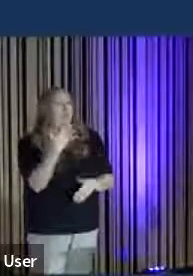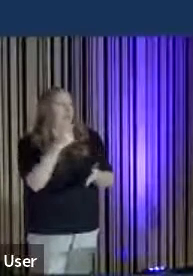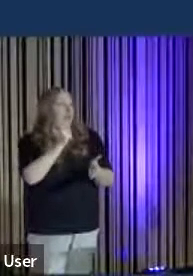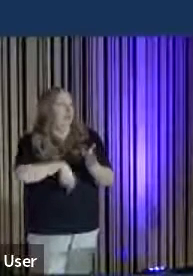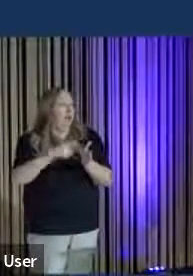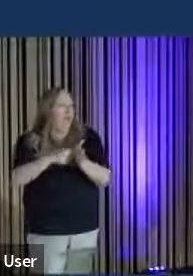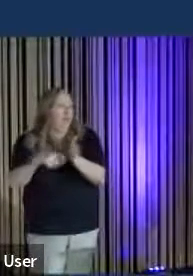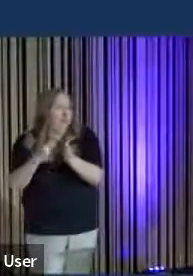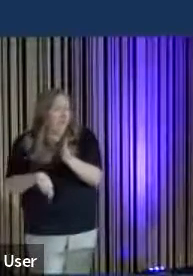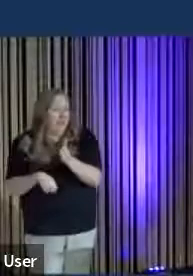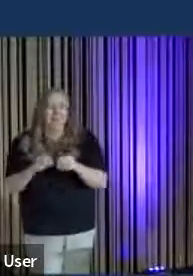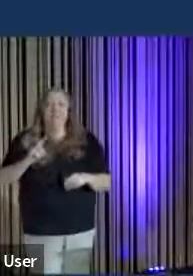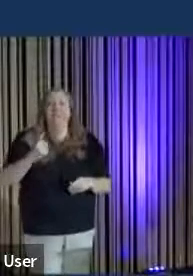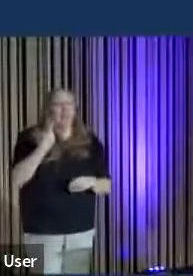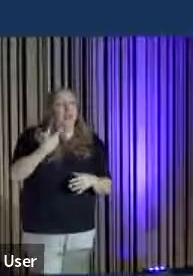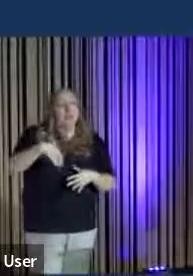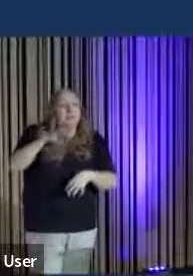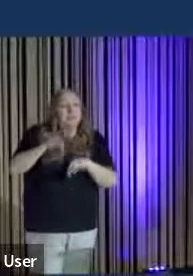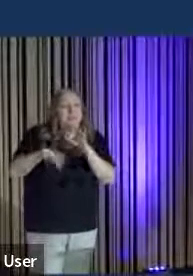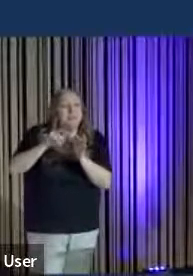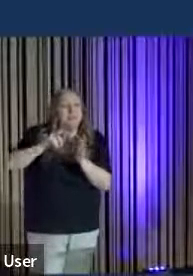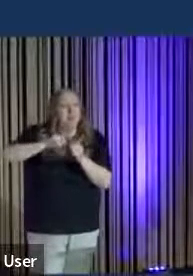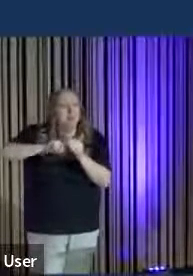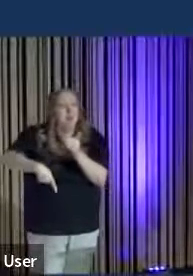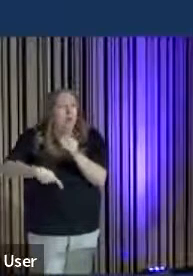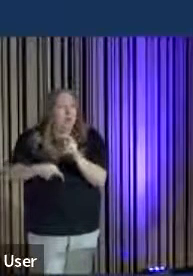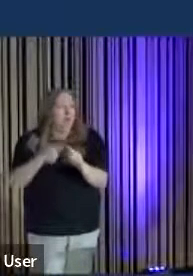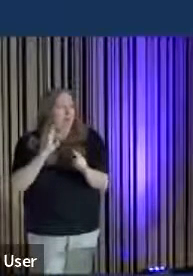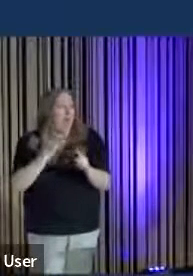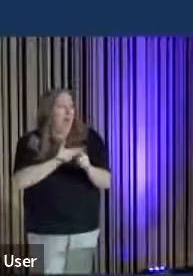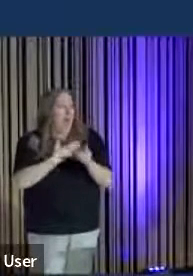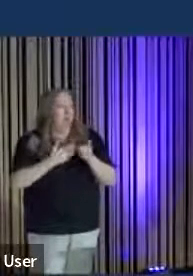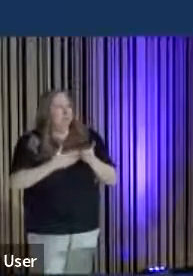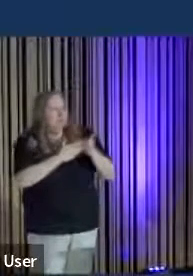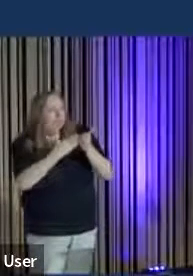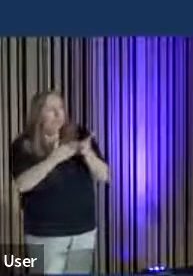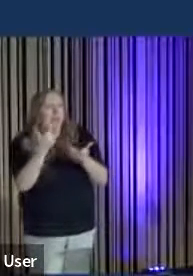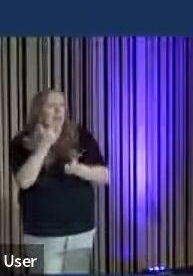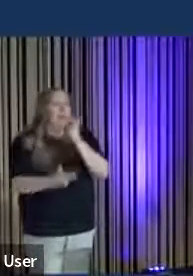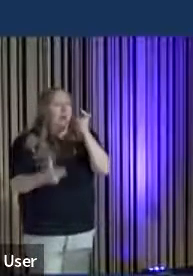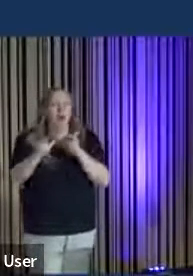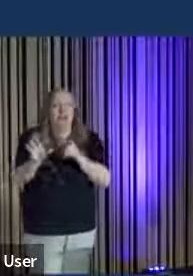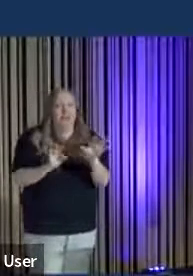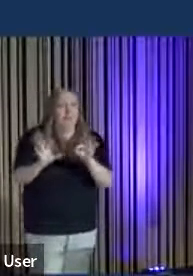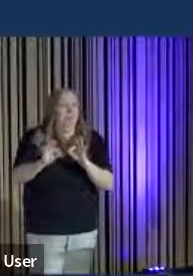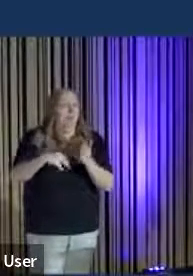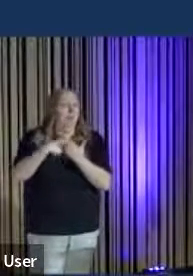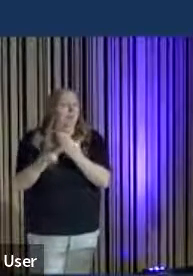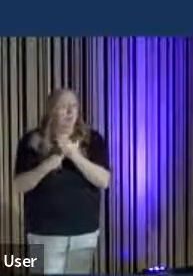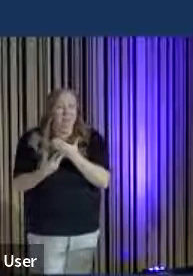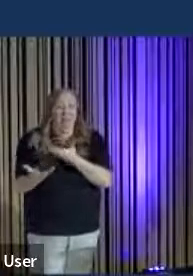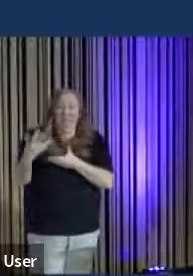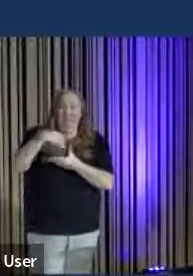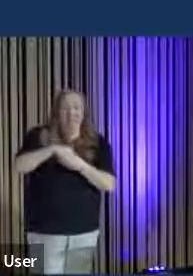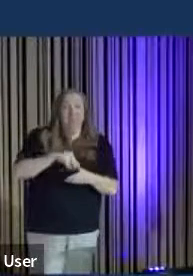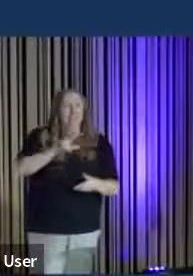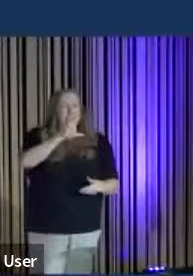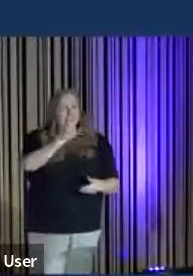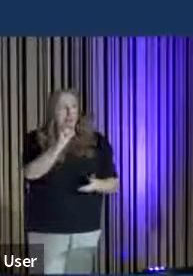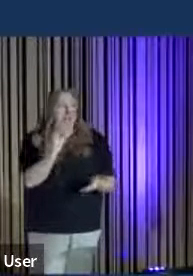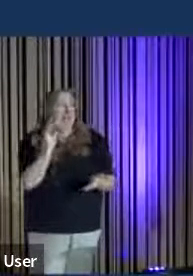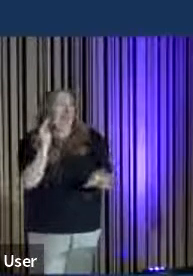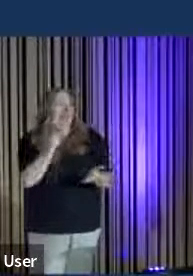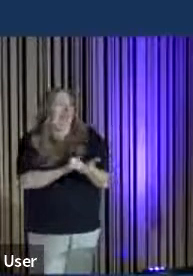the first results from this large sampling program that involved like 30,000